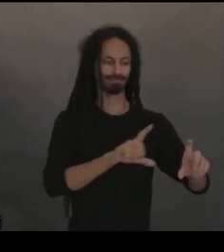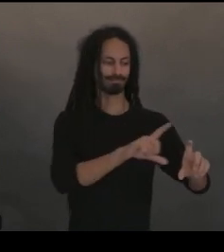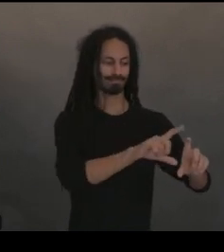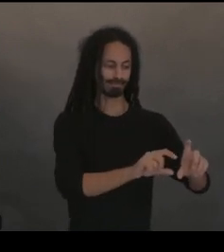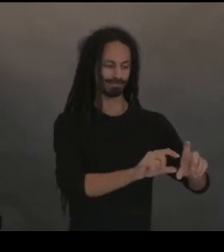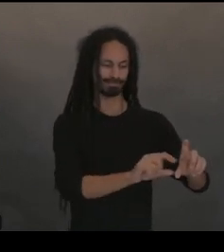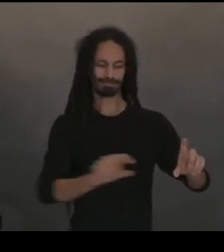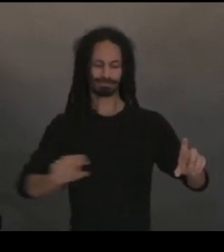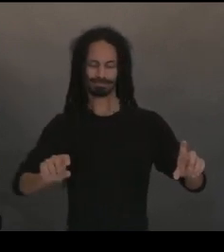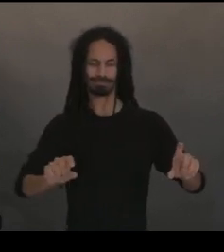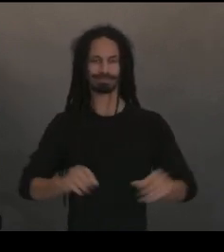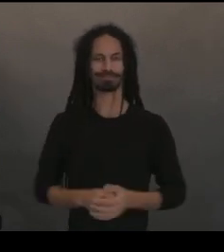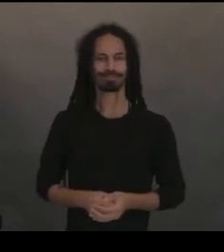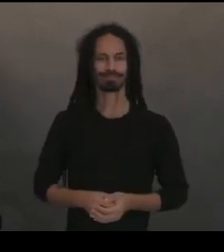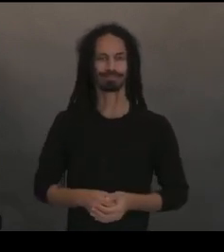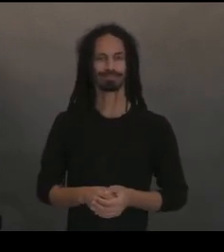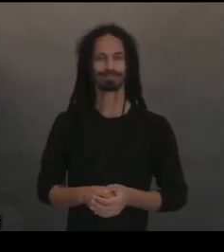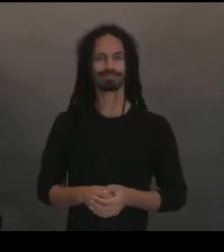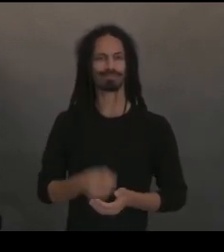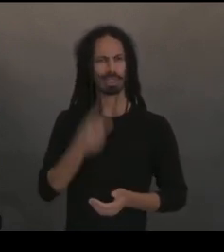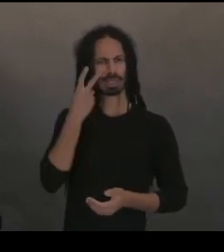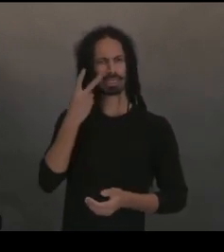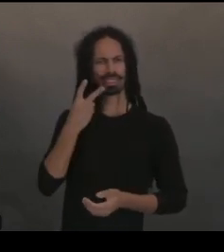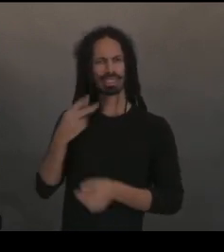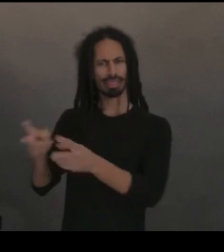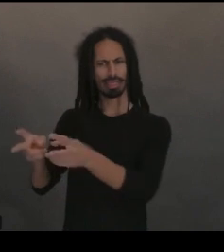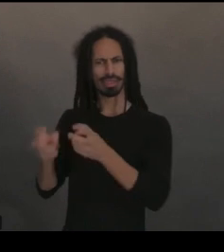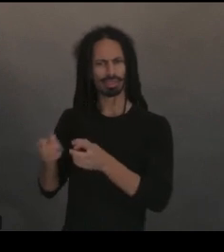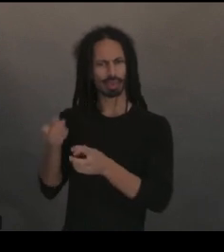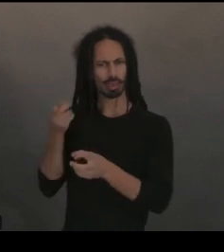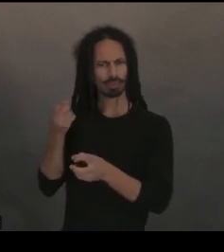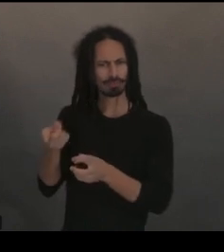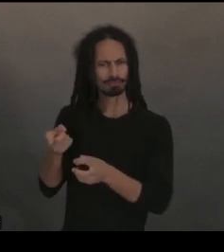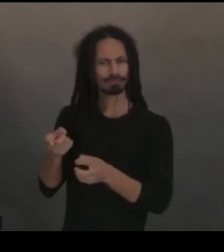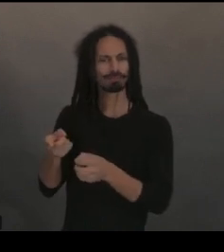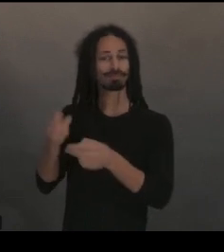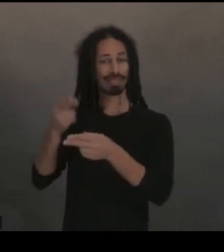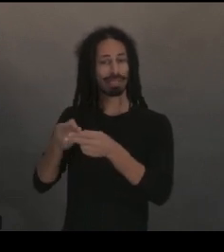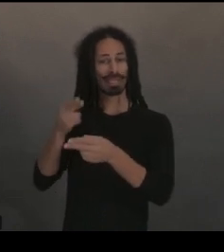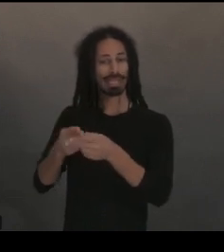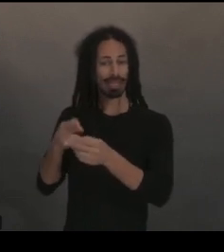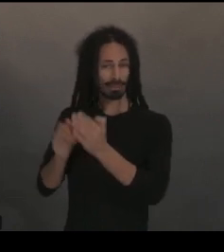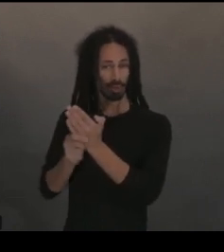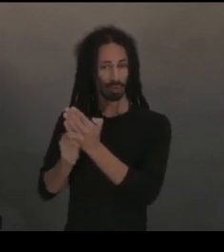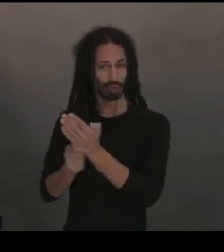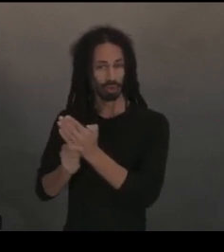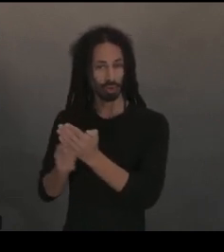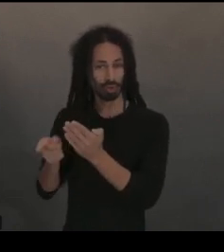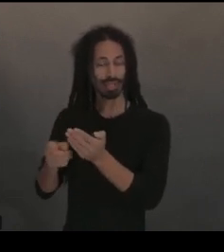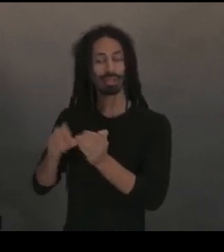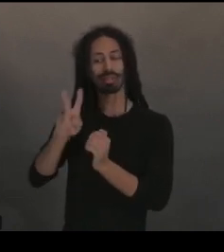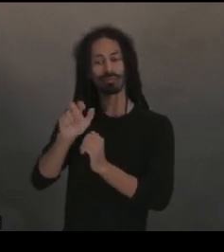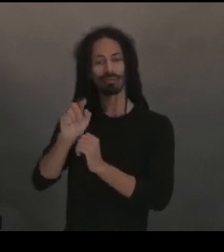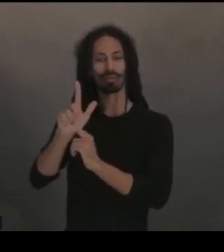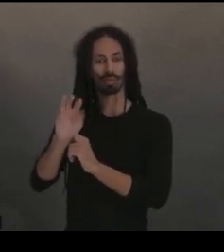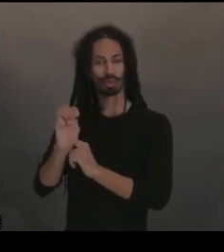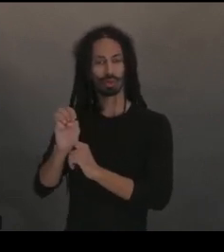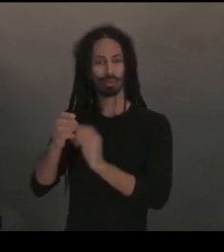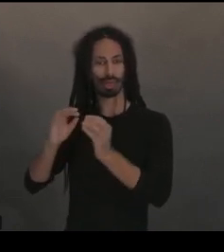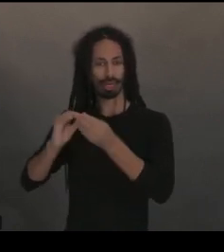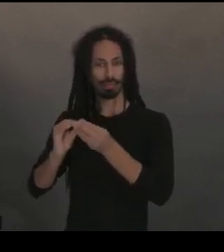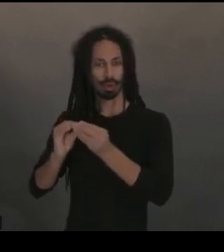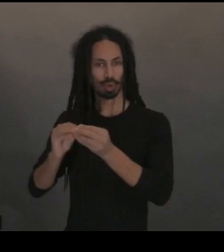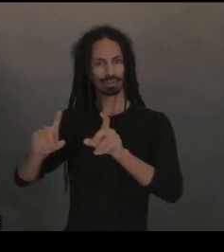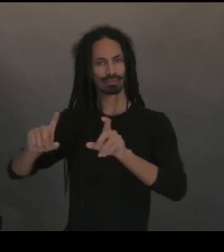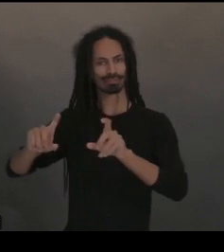element, and the beginning of the source element, so the name of the journal and the volume number, are